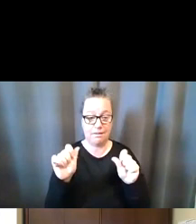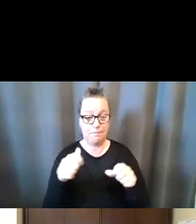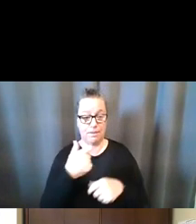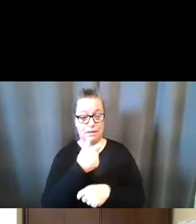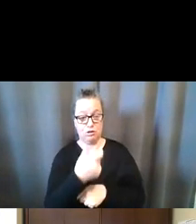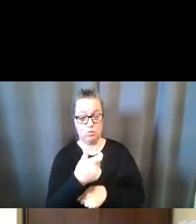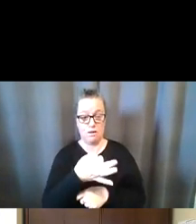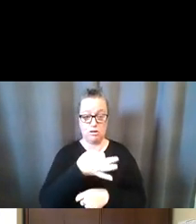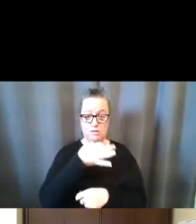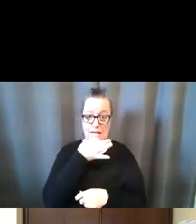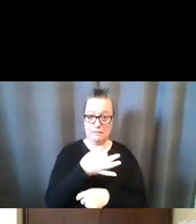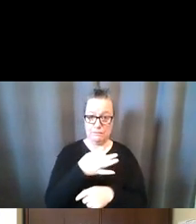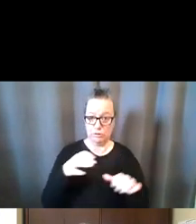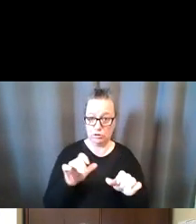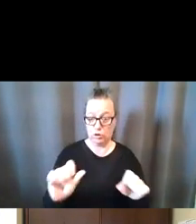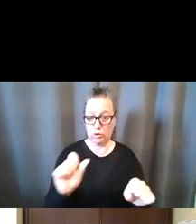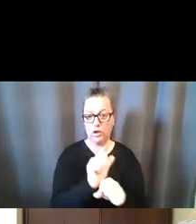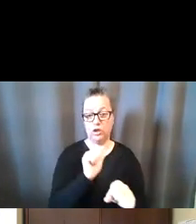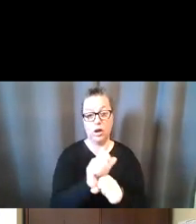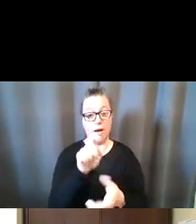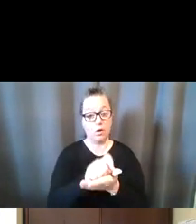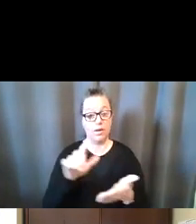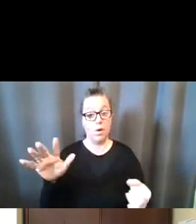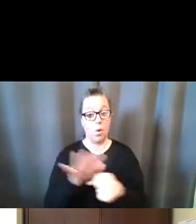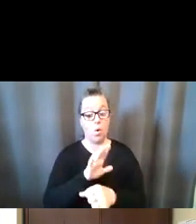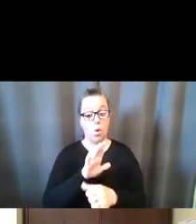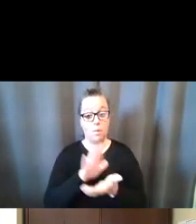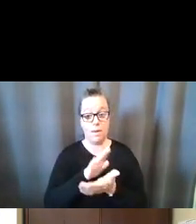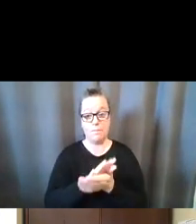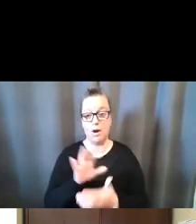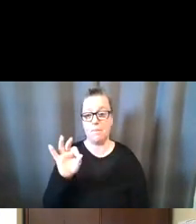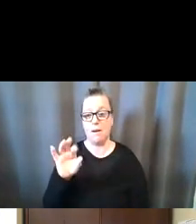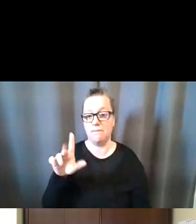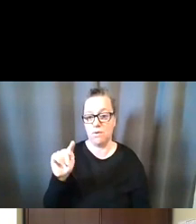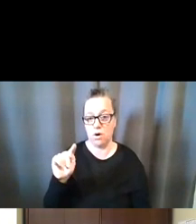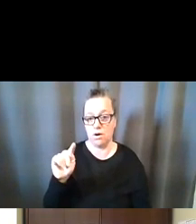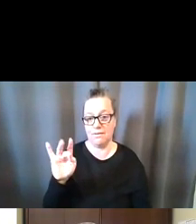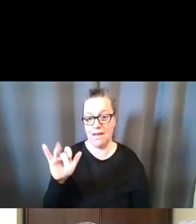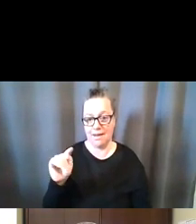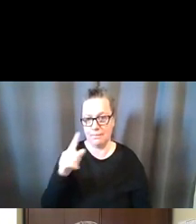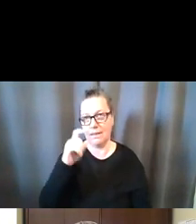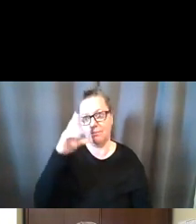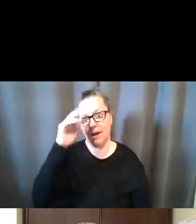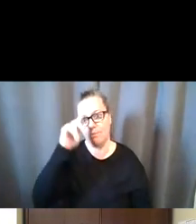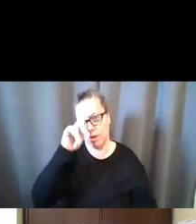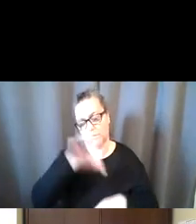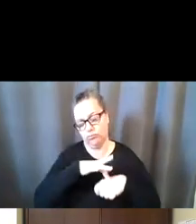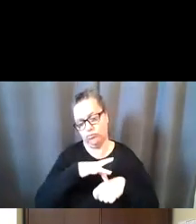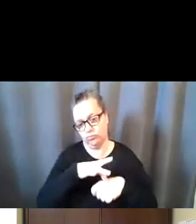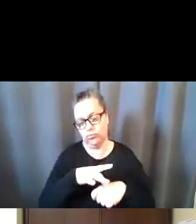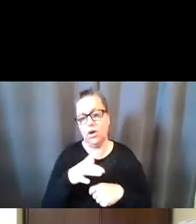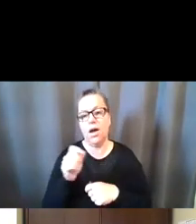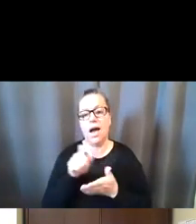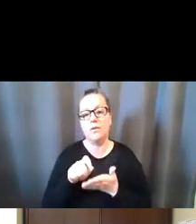their jobs. I've written a whole paper about Fortnite because my boys were into Fortnite. And I